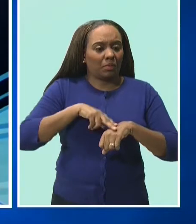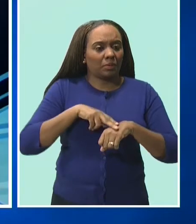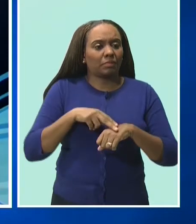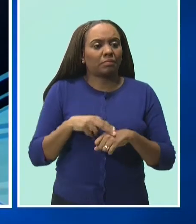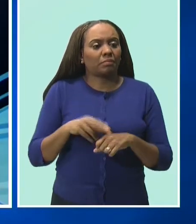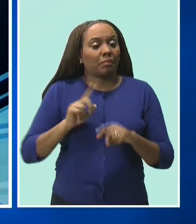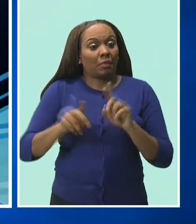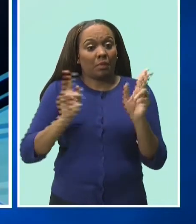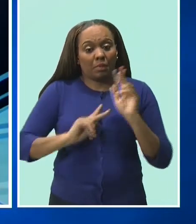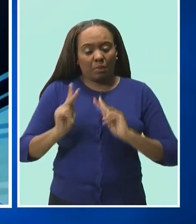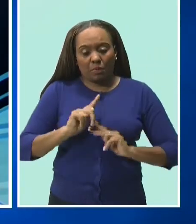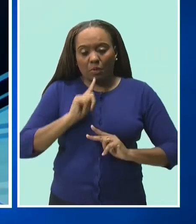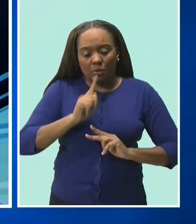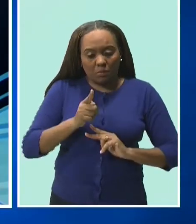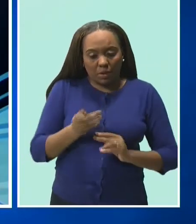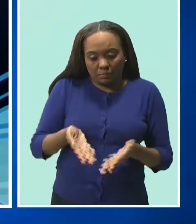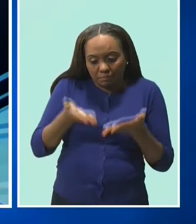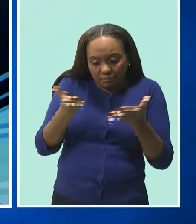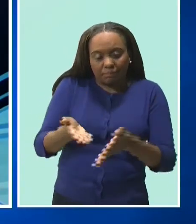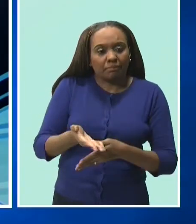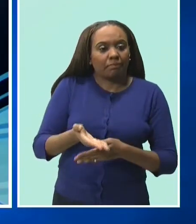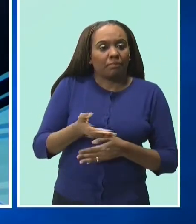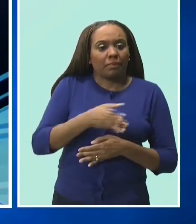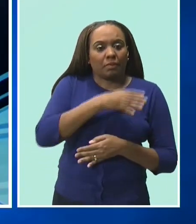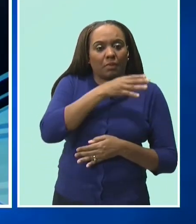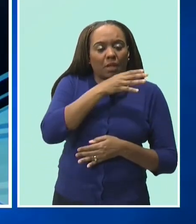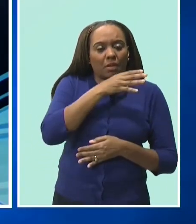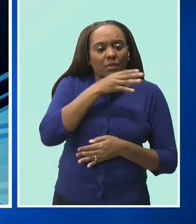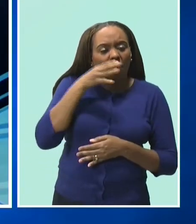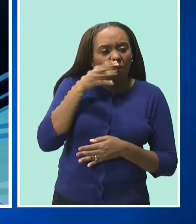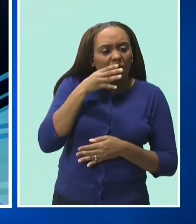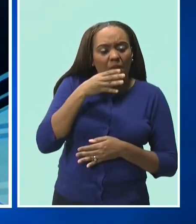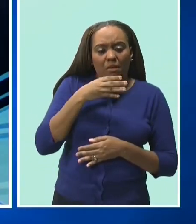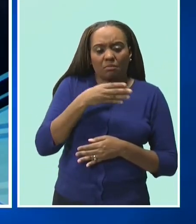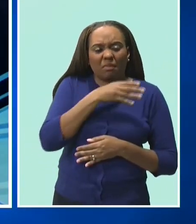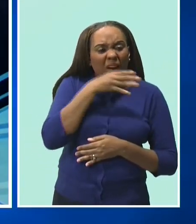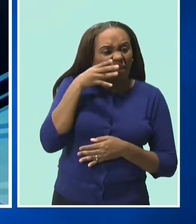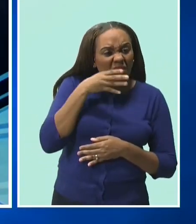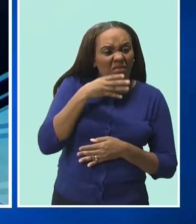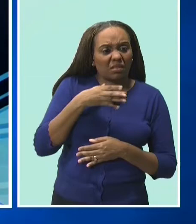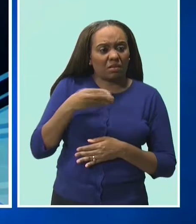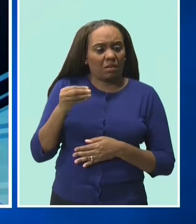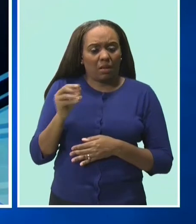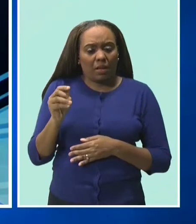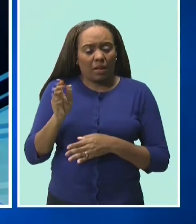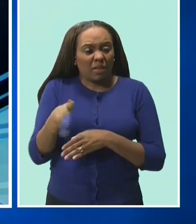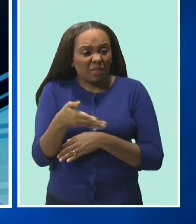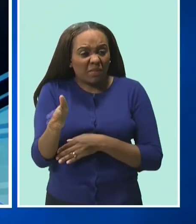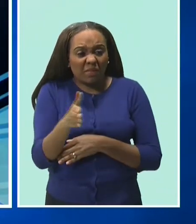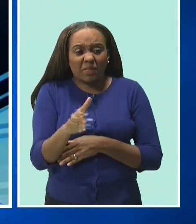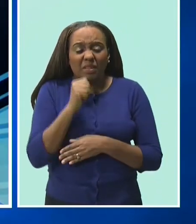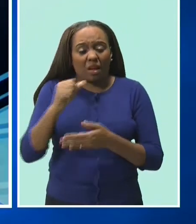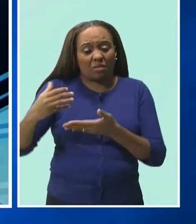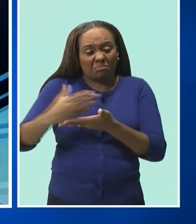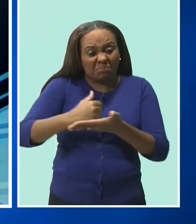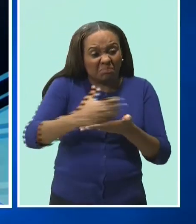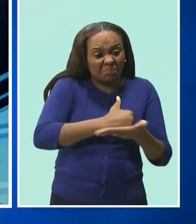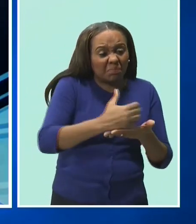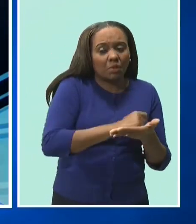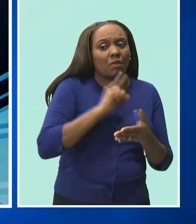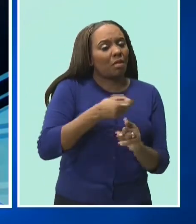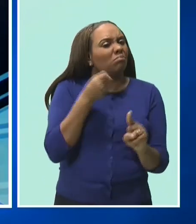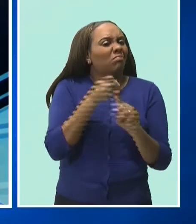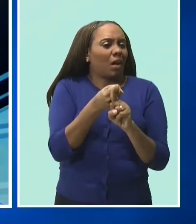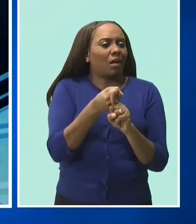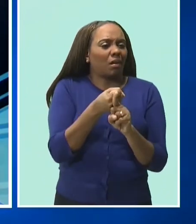those who provide the produce to the hotel industry, that revenue has not been coming in. So it has impacted the industry and the income